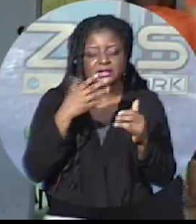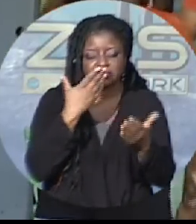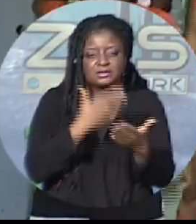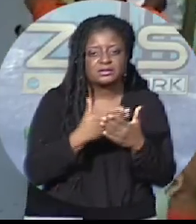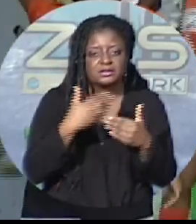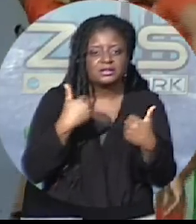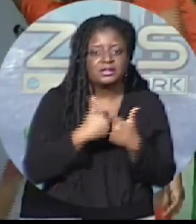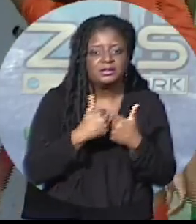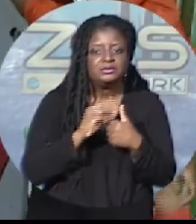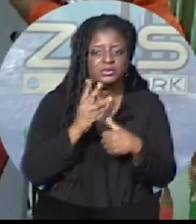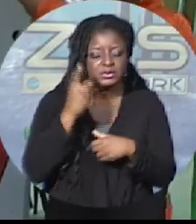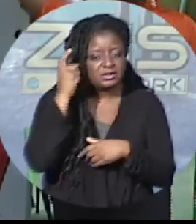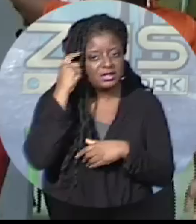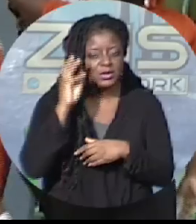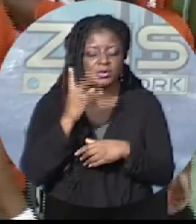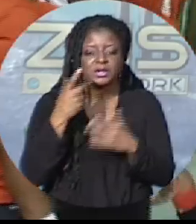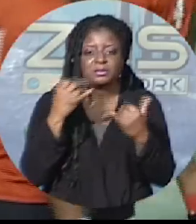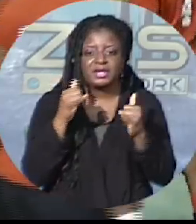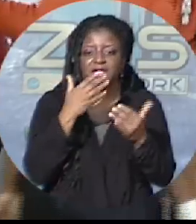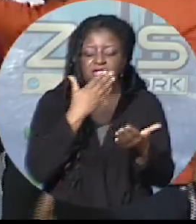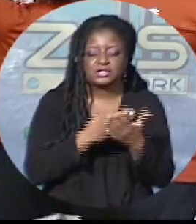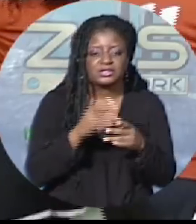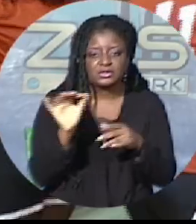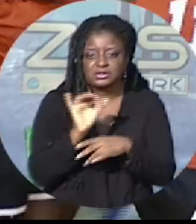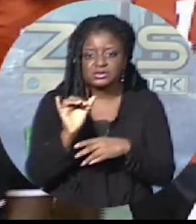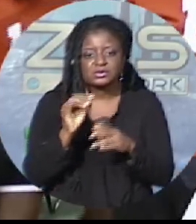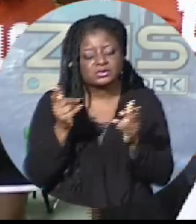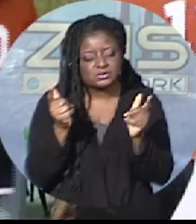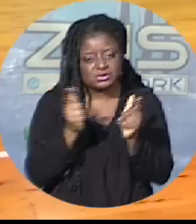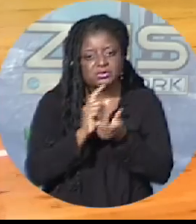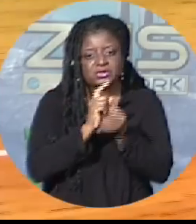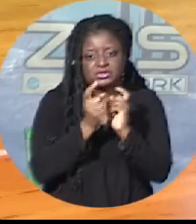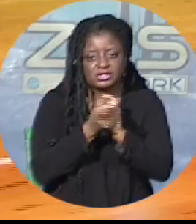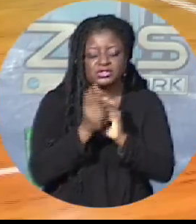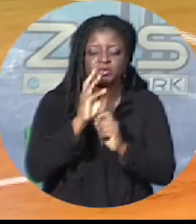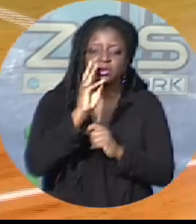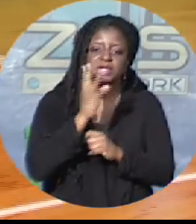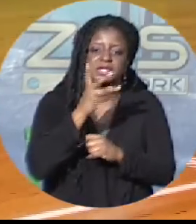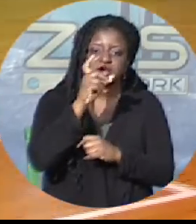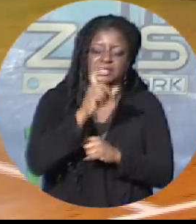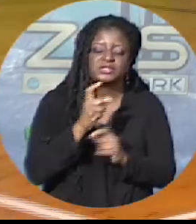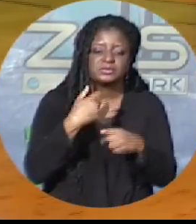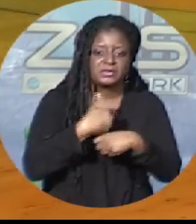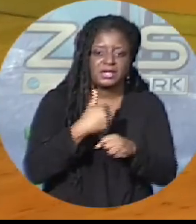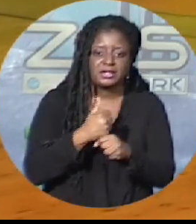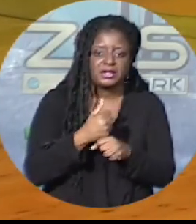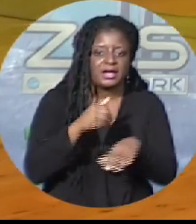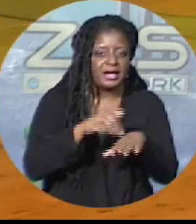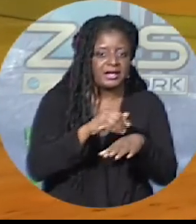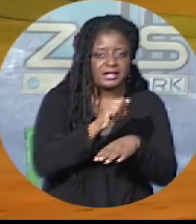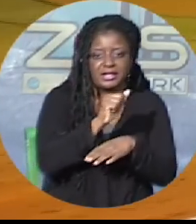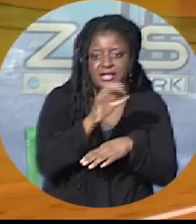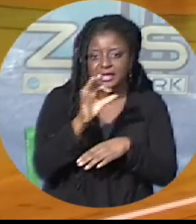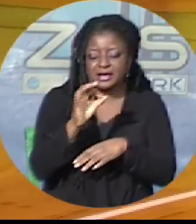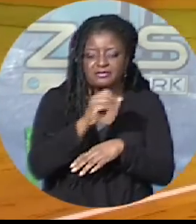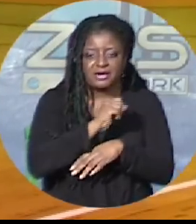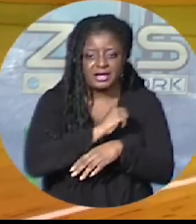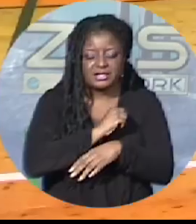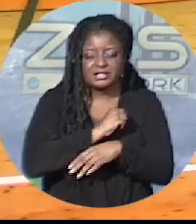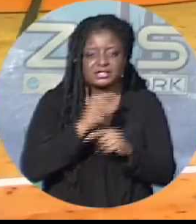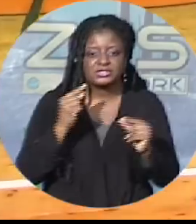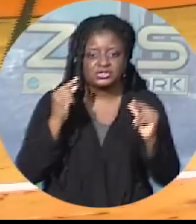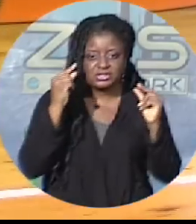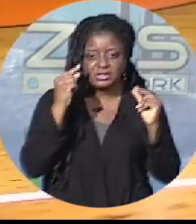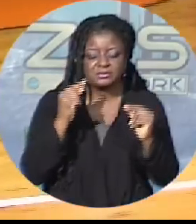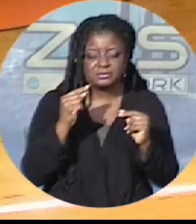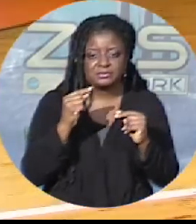think we play pretty good too. It's just some small little minor adjustments that we need to make. Over at the AF Adderley Gym, not as much excitement.